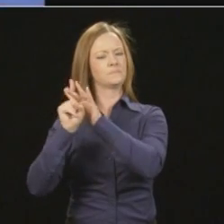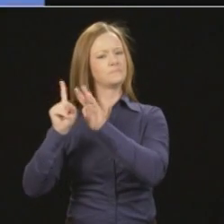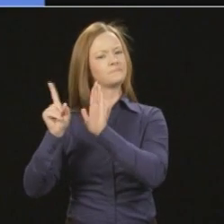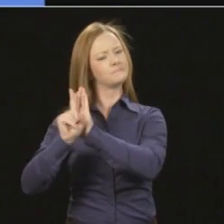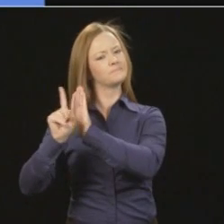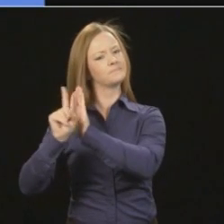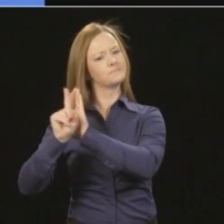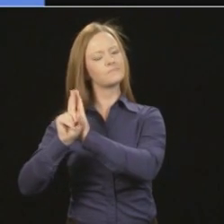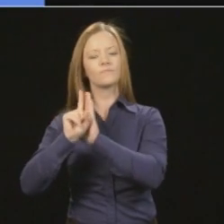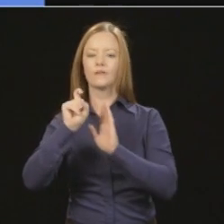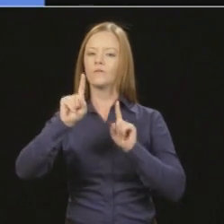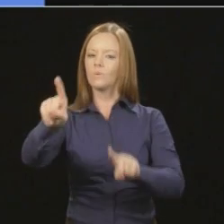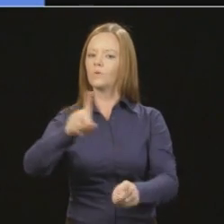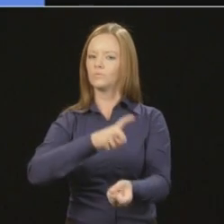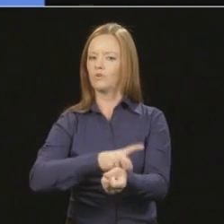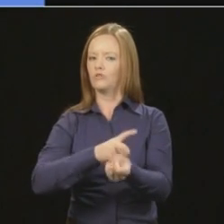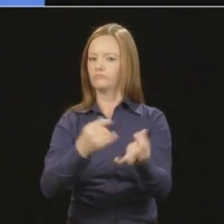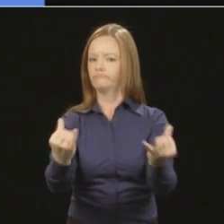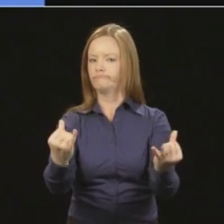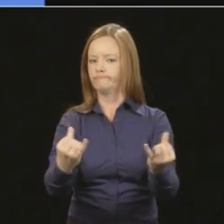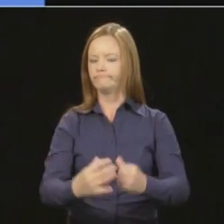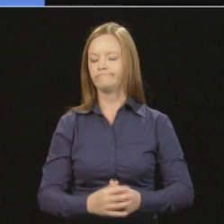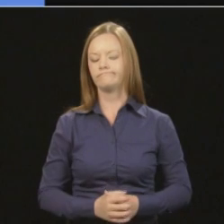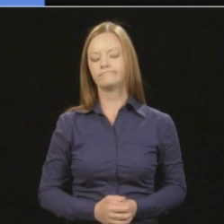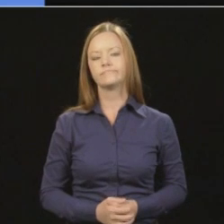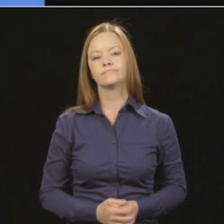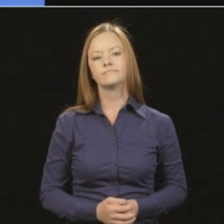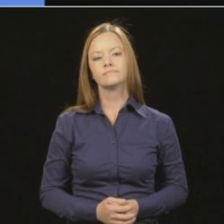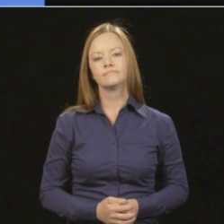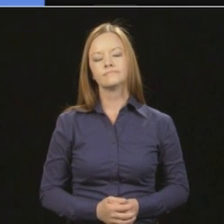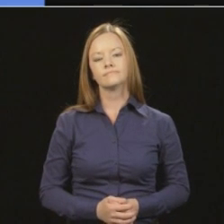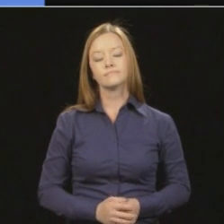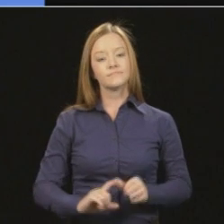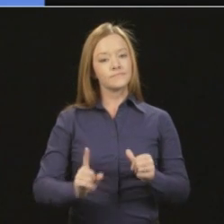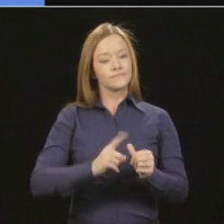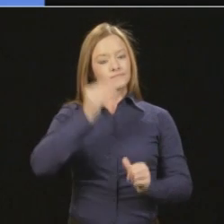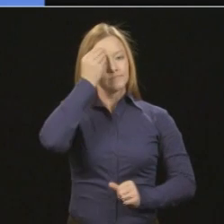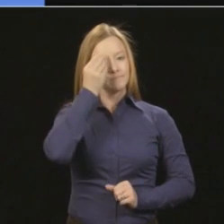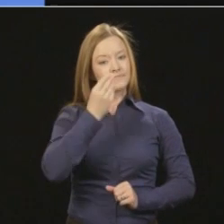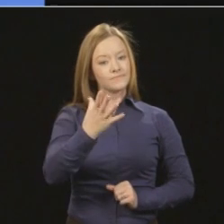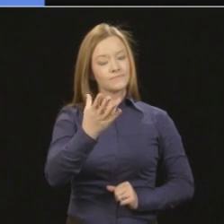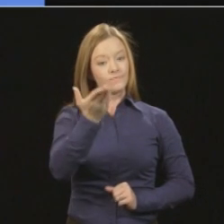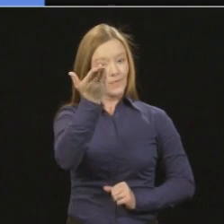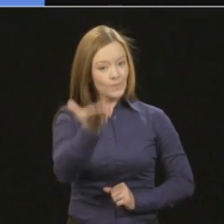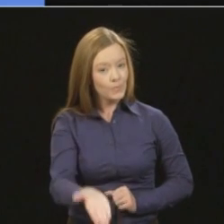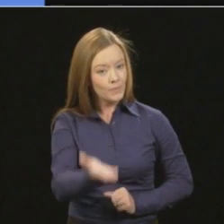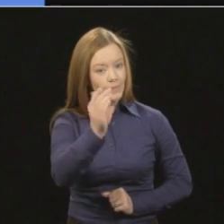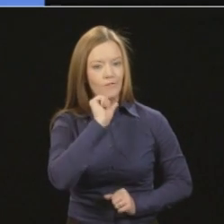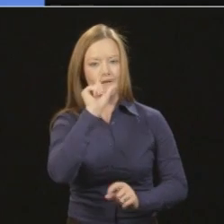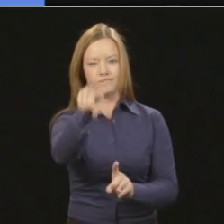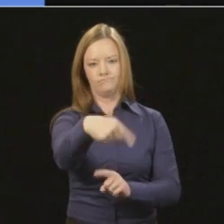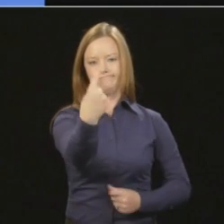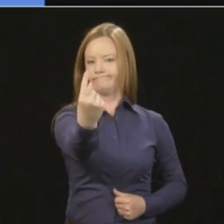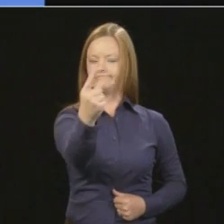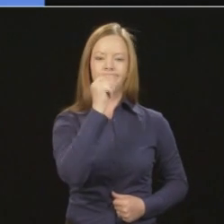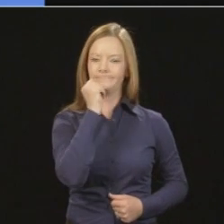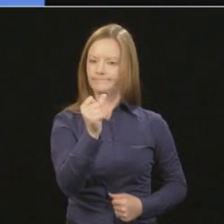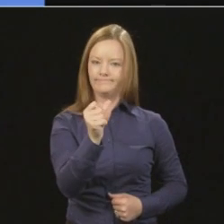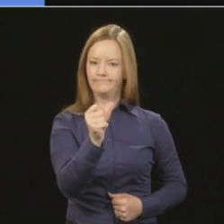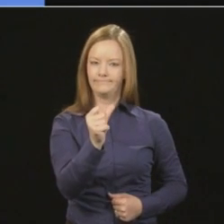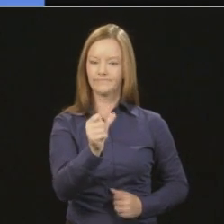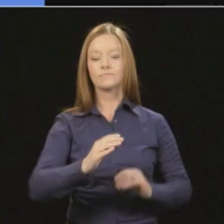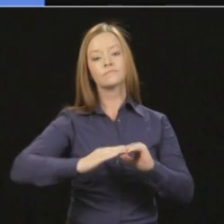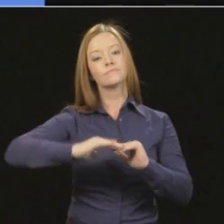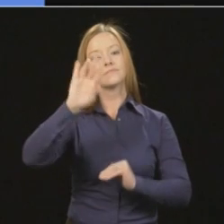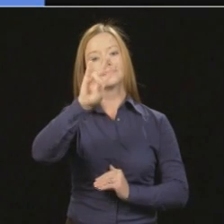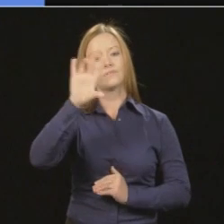immediately. Now, the first thing I want you to know is that you are not alone. More than 700,000 Arizonans